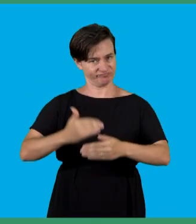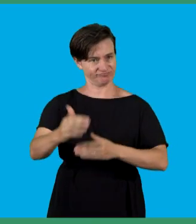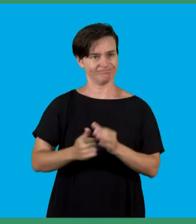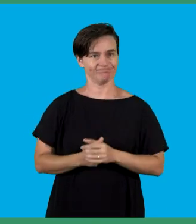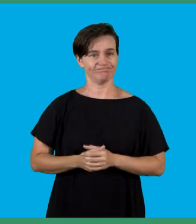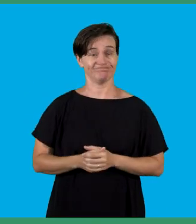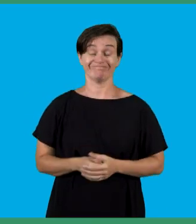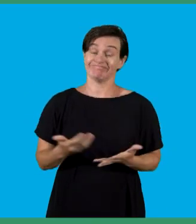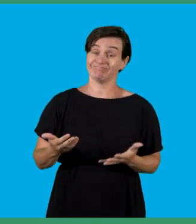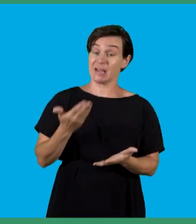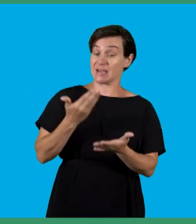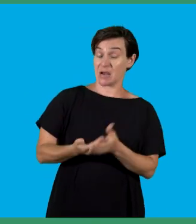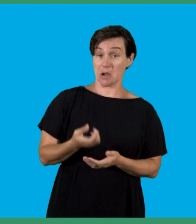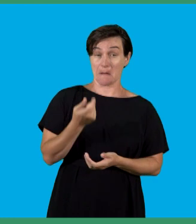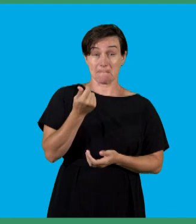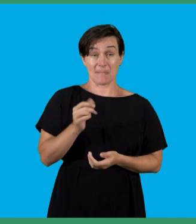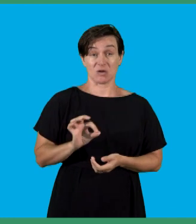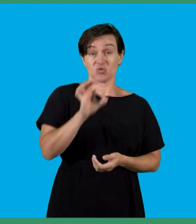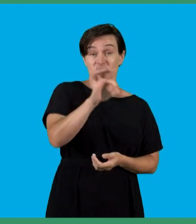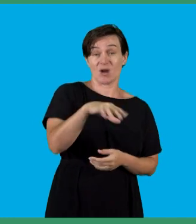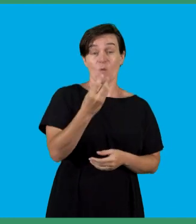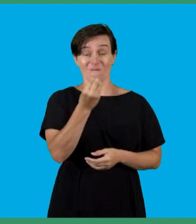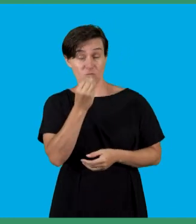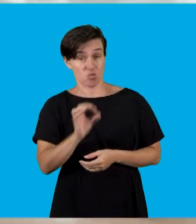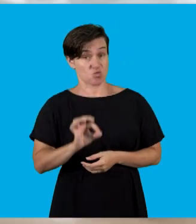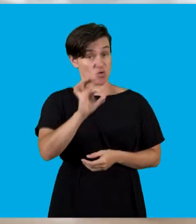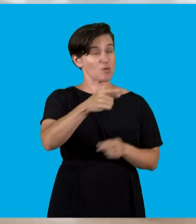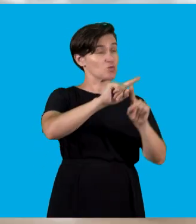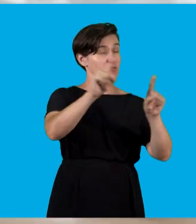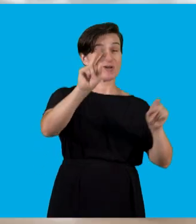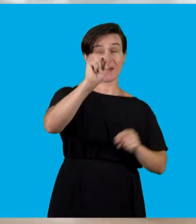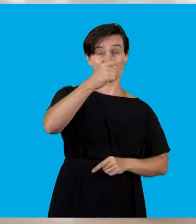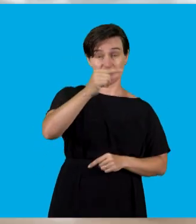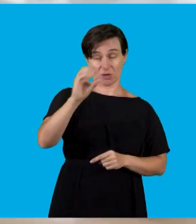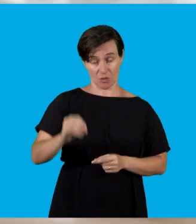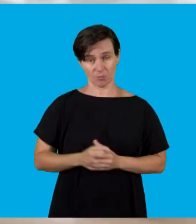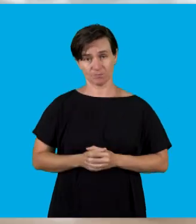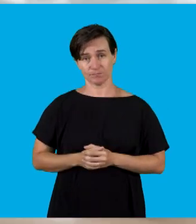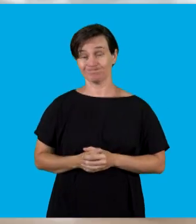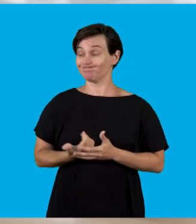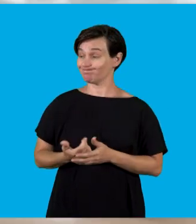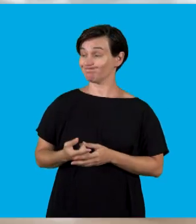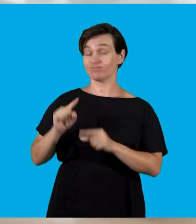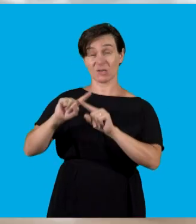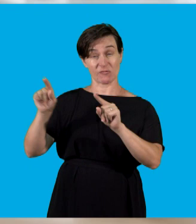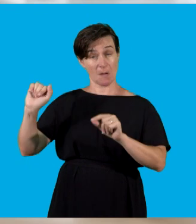Donate money or food parcels to local NGOs. Another way that businesses can do to